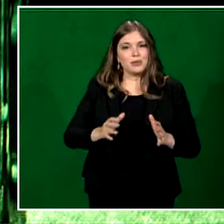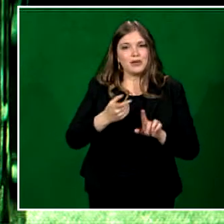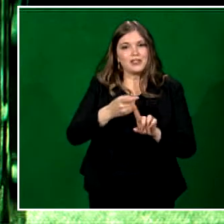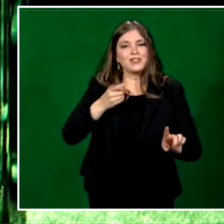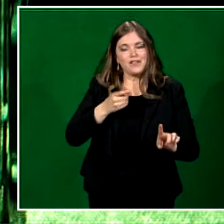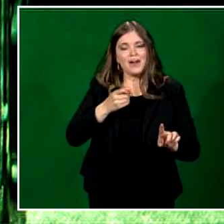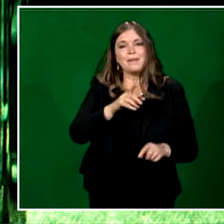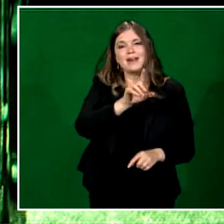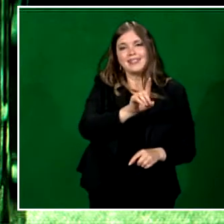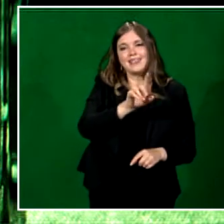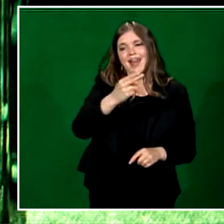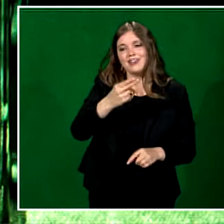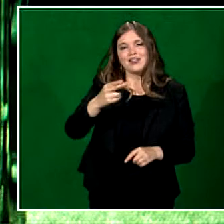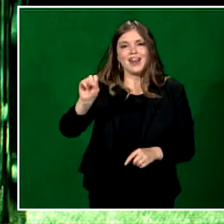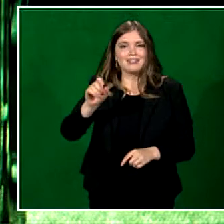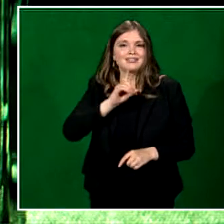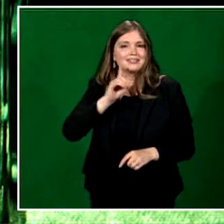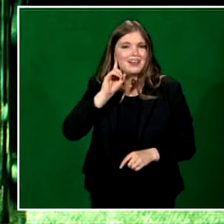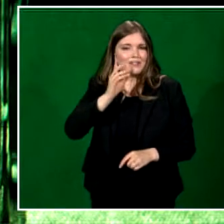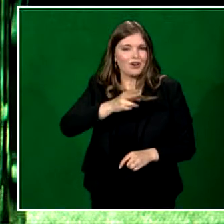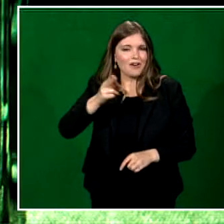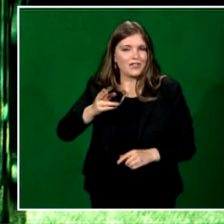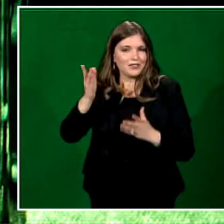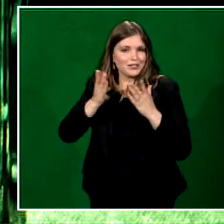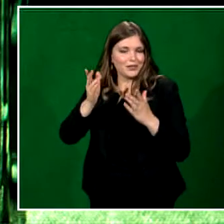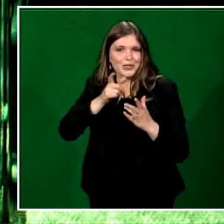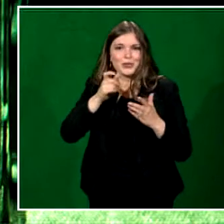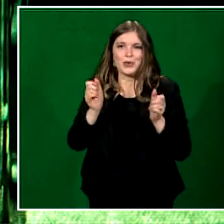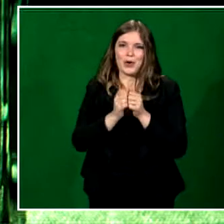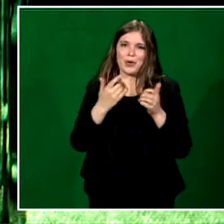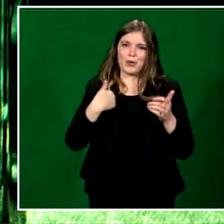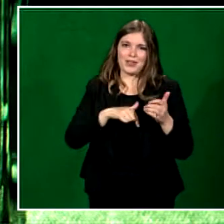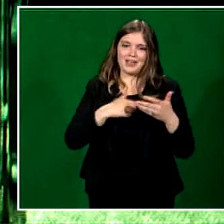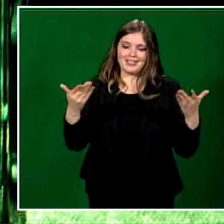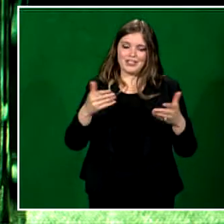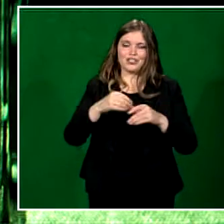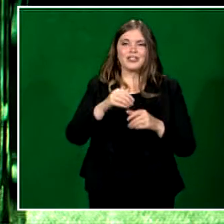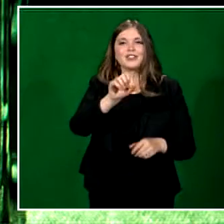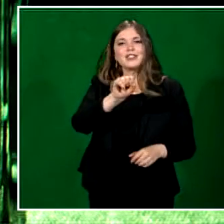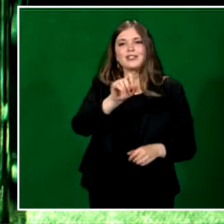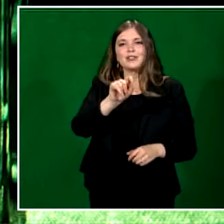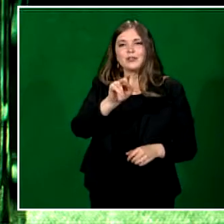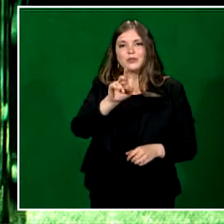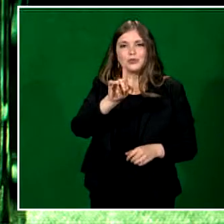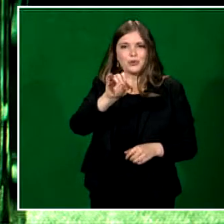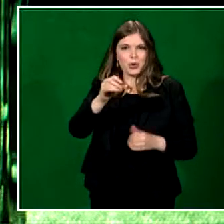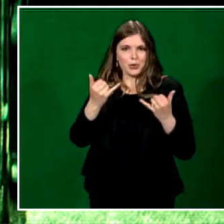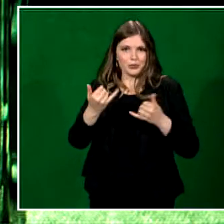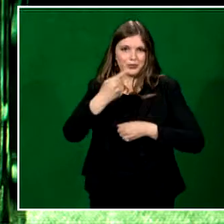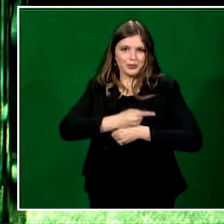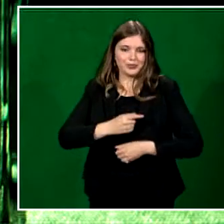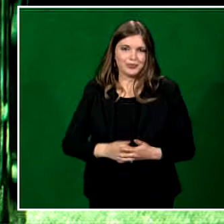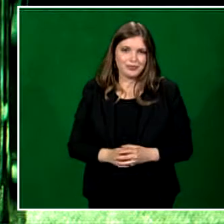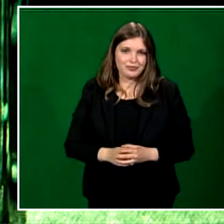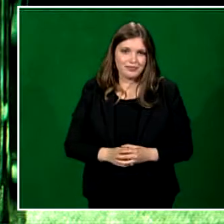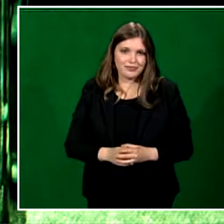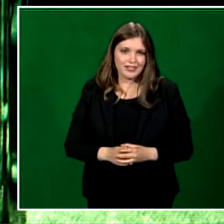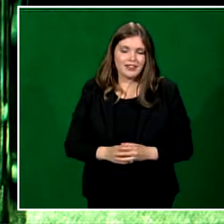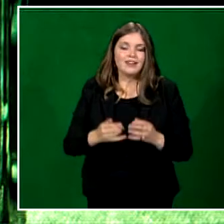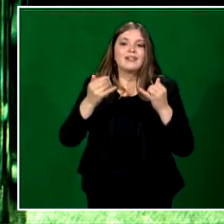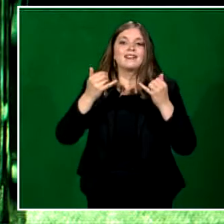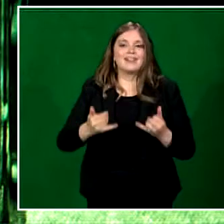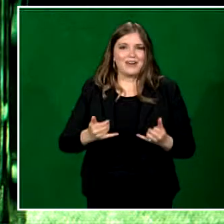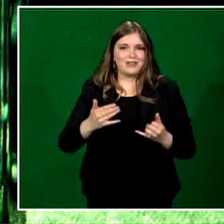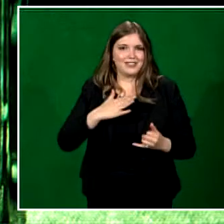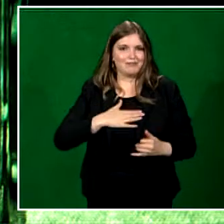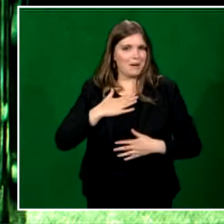Deaf and Hard of Hearing Services, who are with us in studio here today. Now, it is my